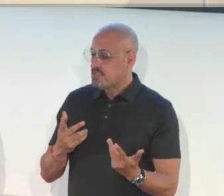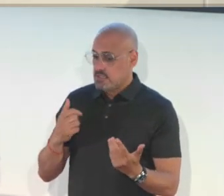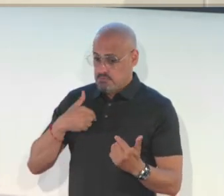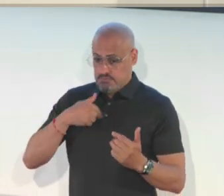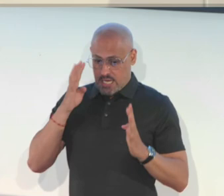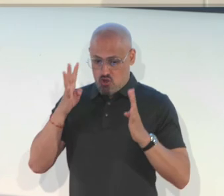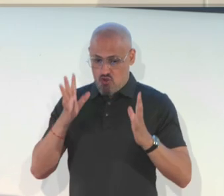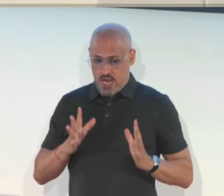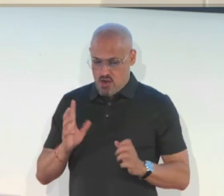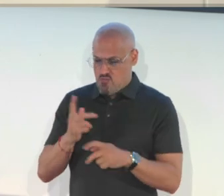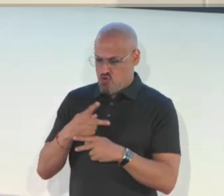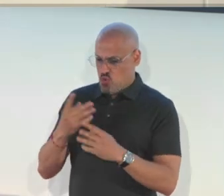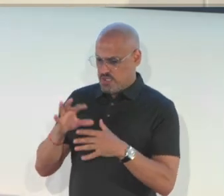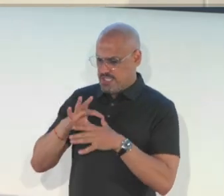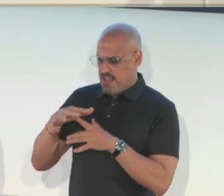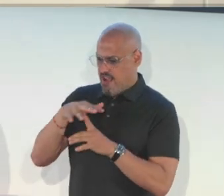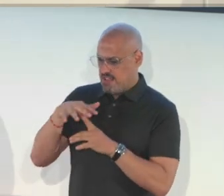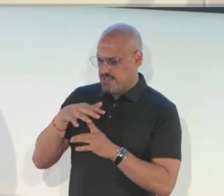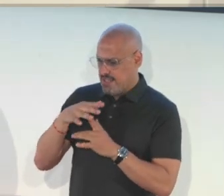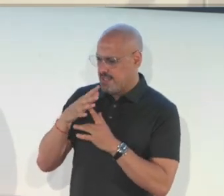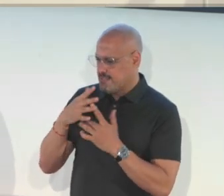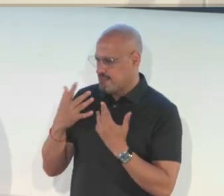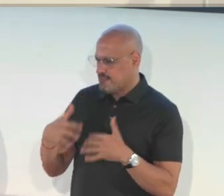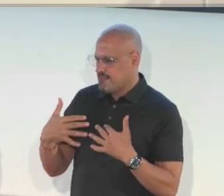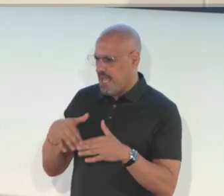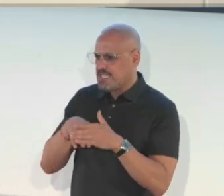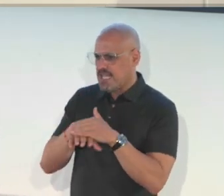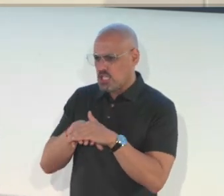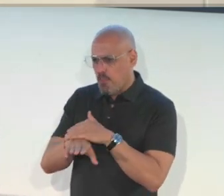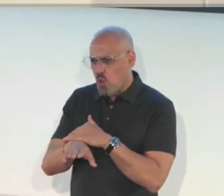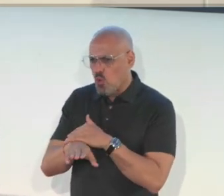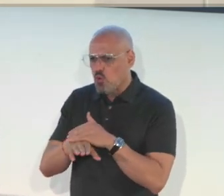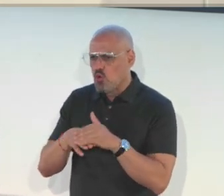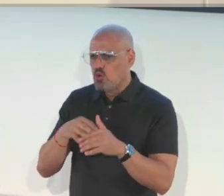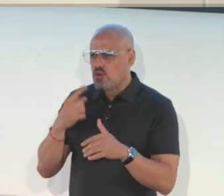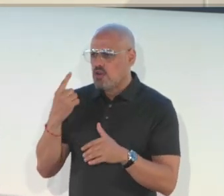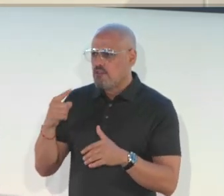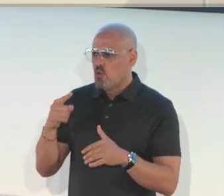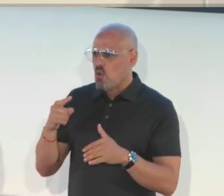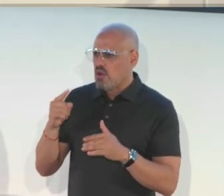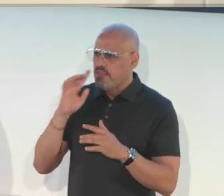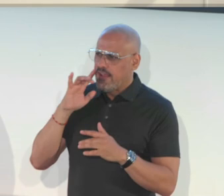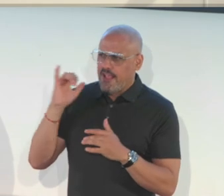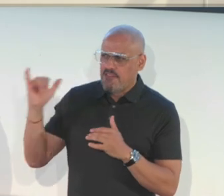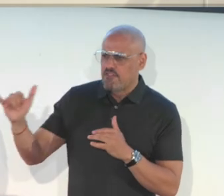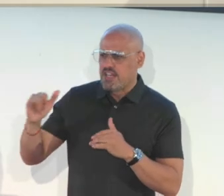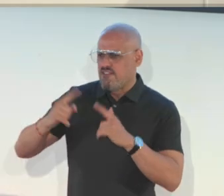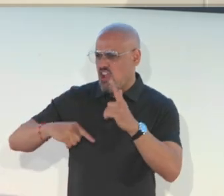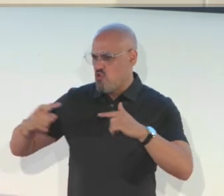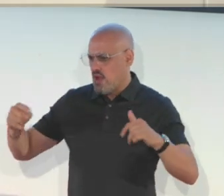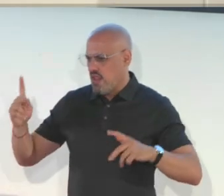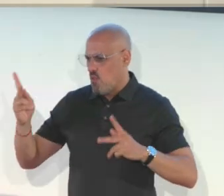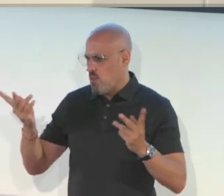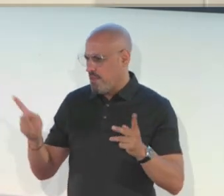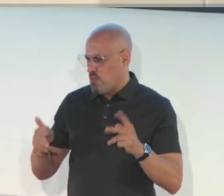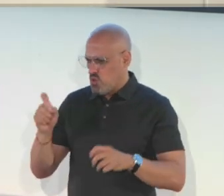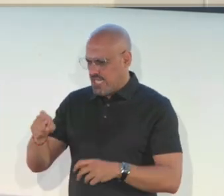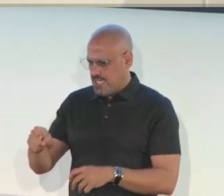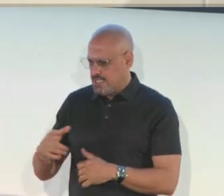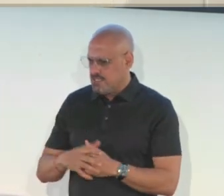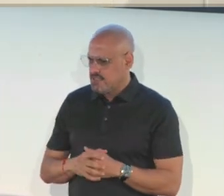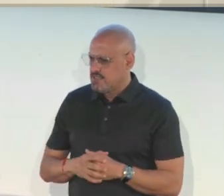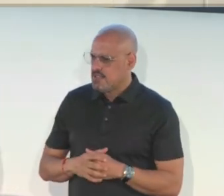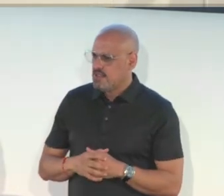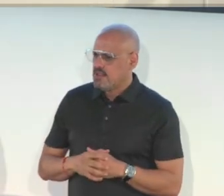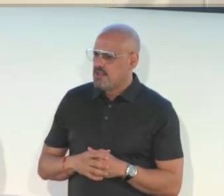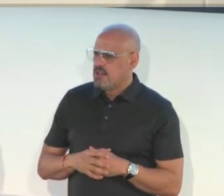creator, produce content that is sufficiently accessible to the infinite variability of what people need